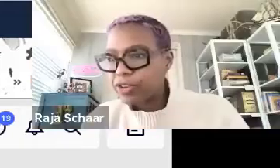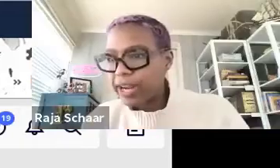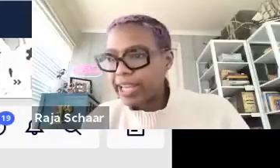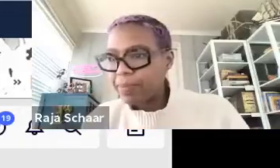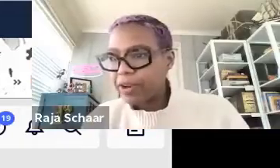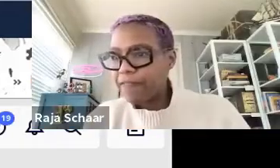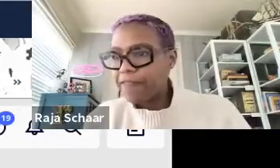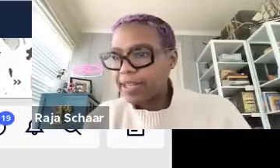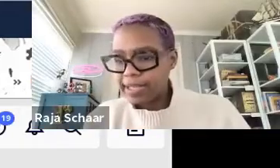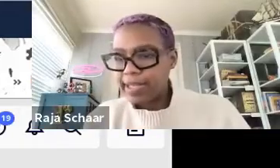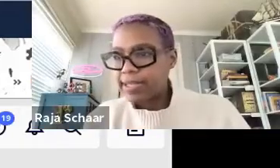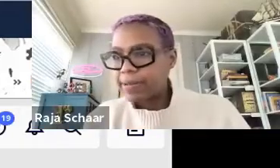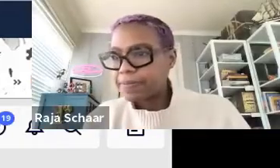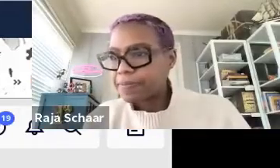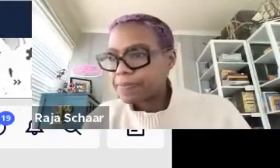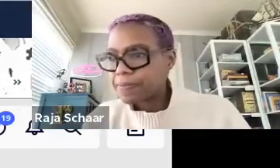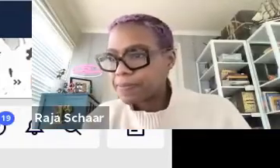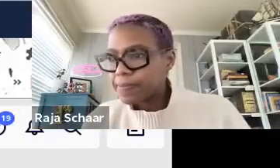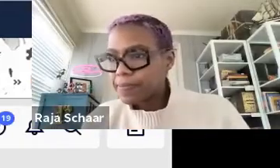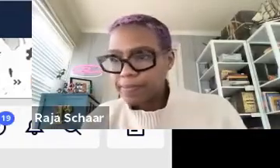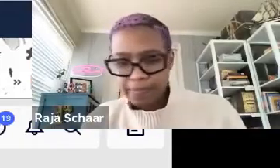or education for all. Okay. Please.